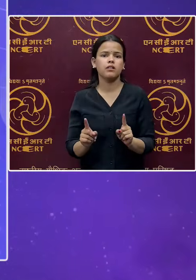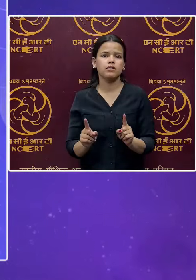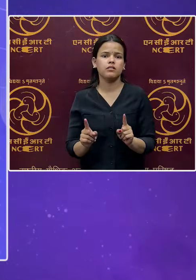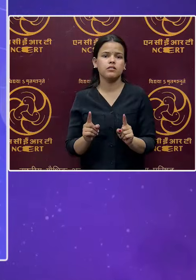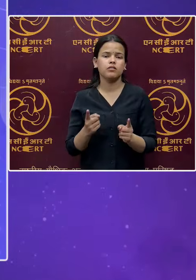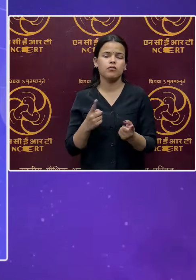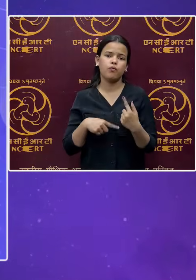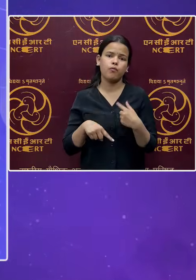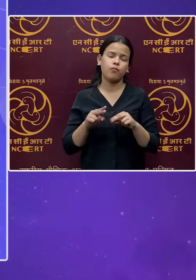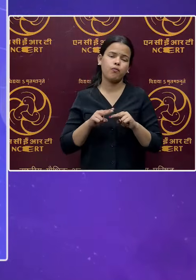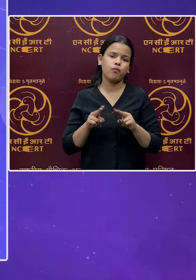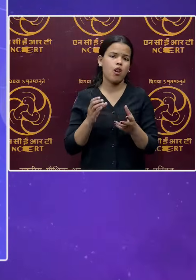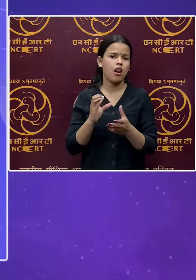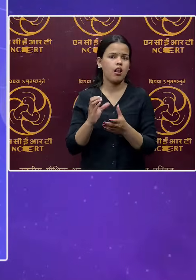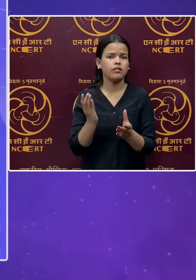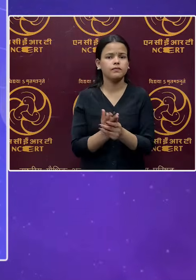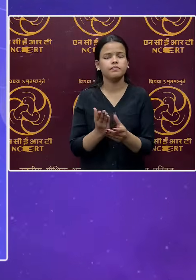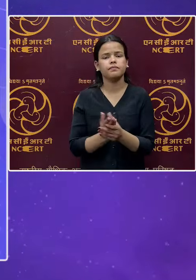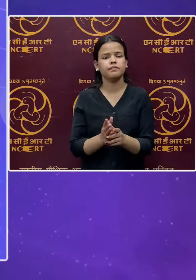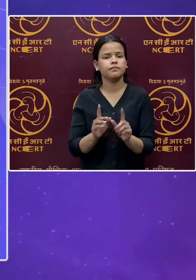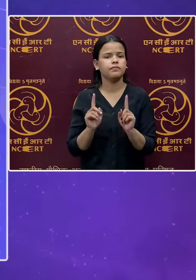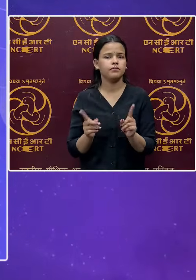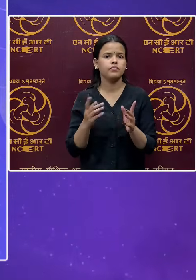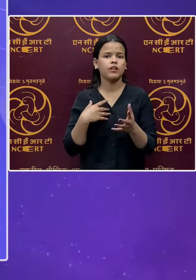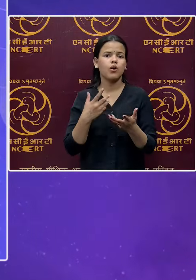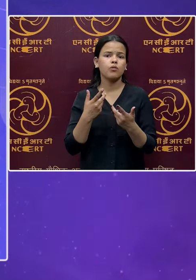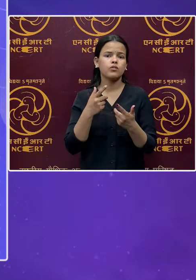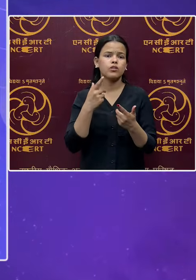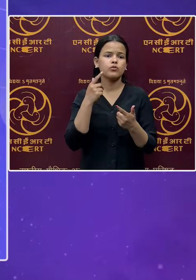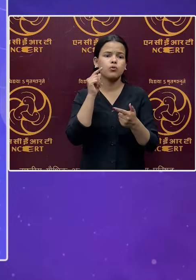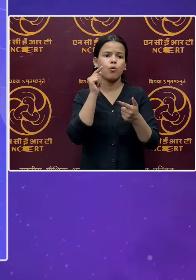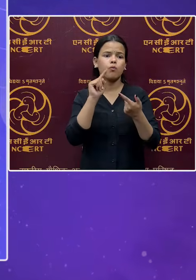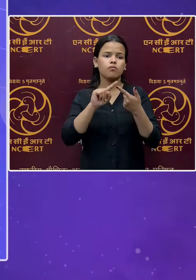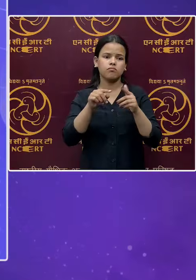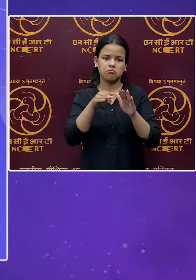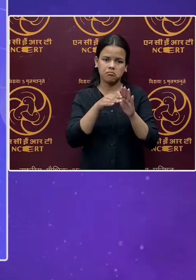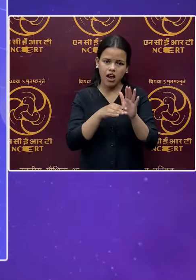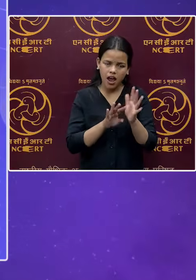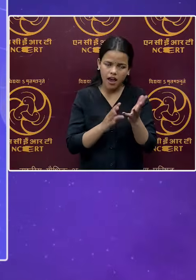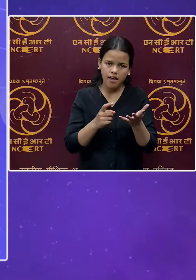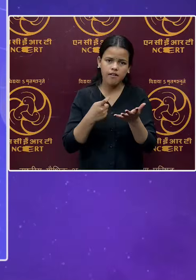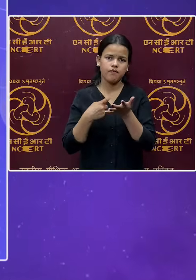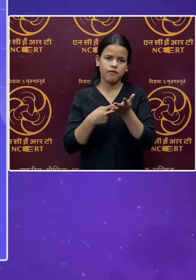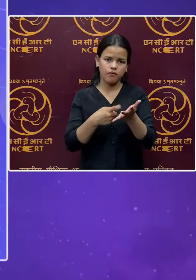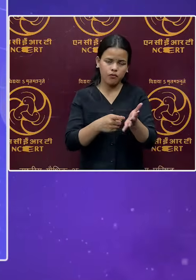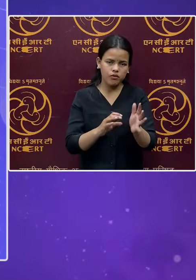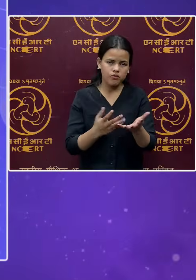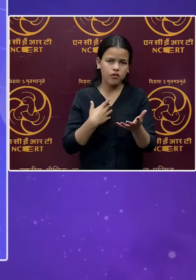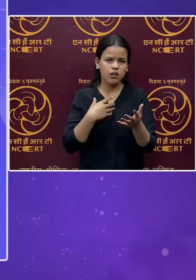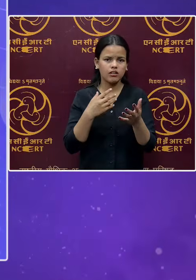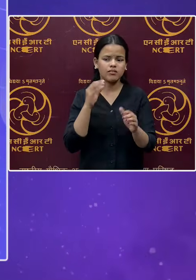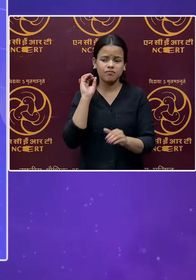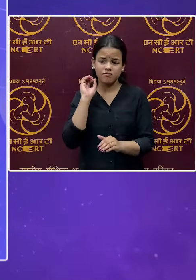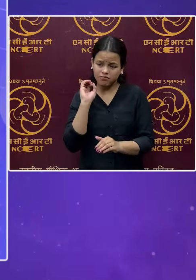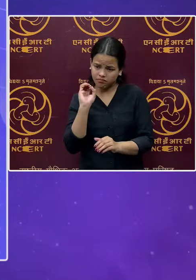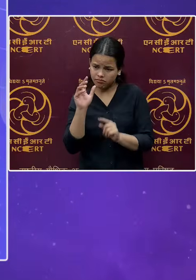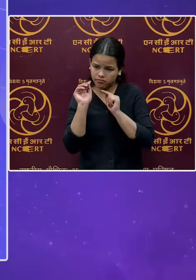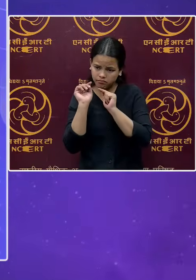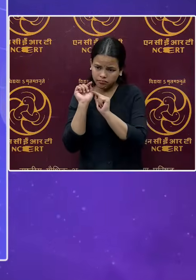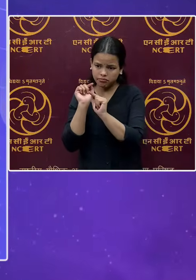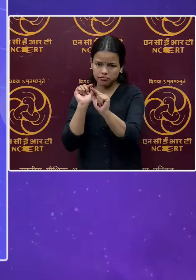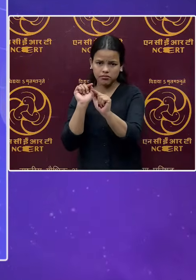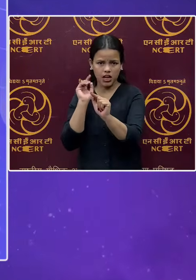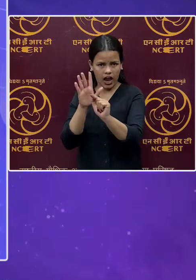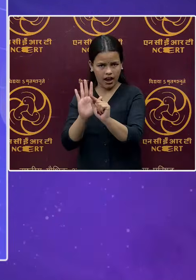those content. These should be our key parameters while delivering the content, because delivery is actually a learner side, and who